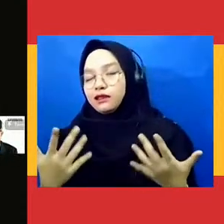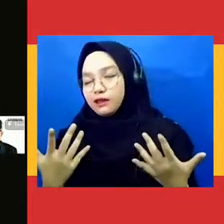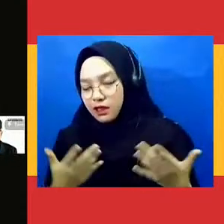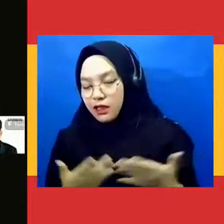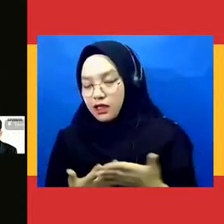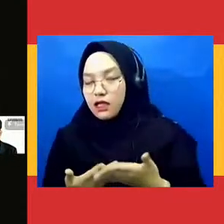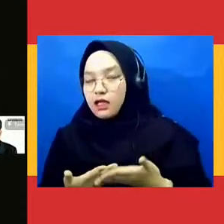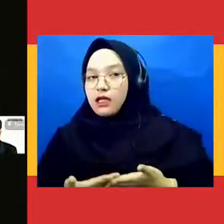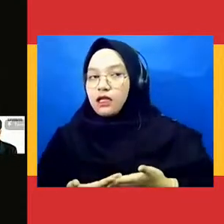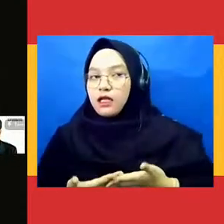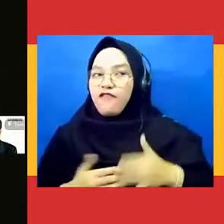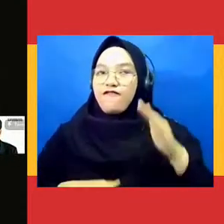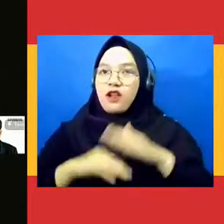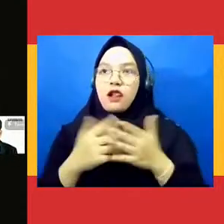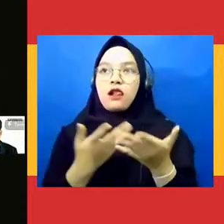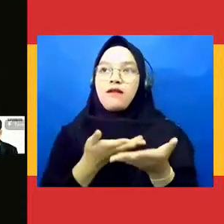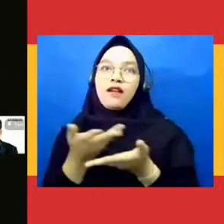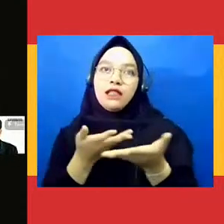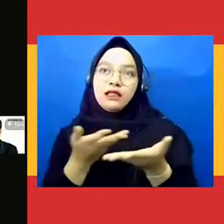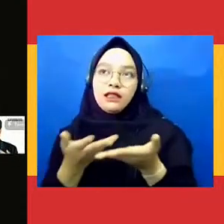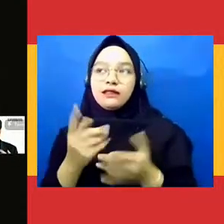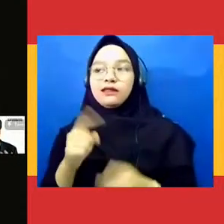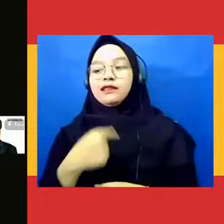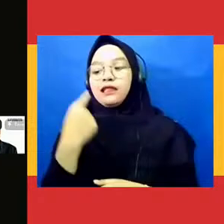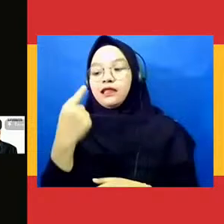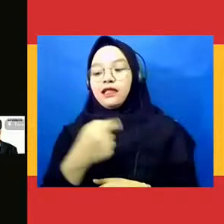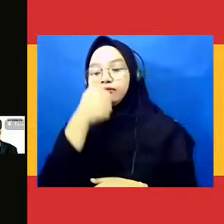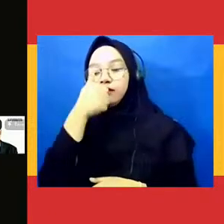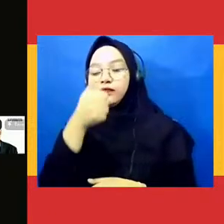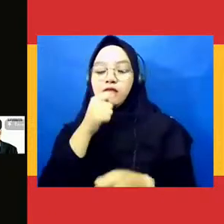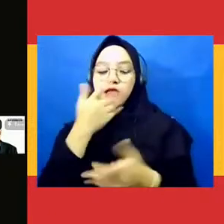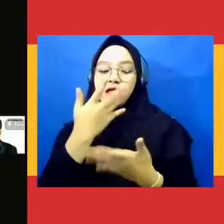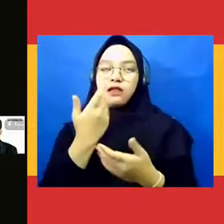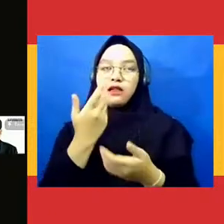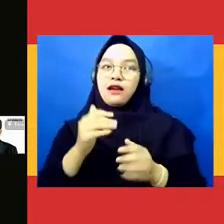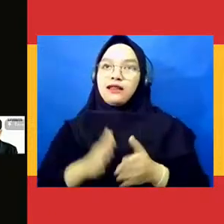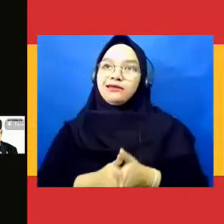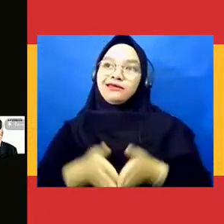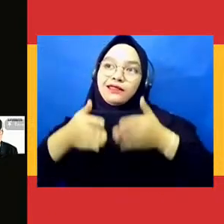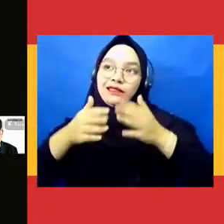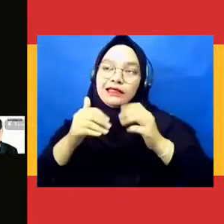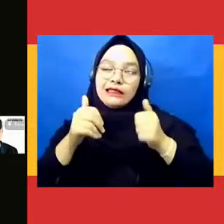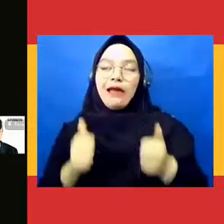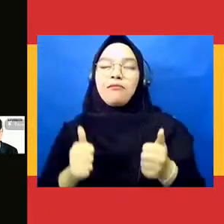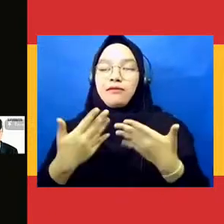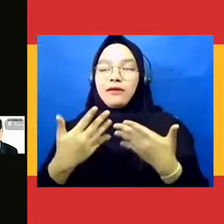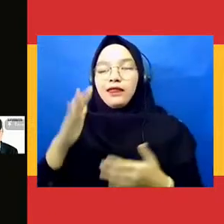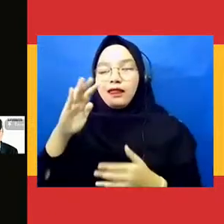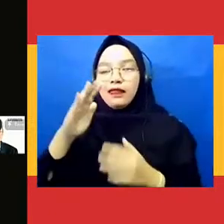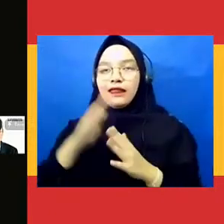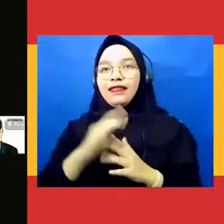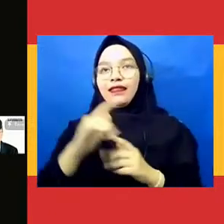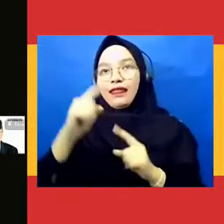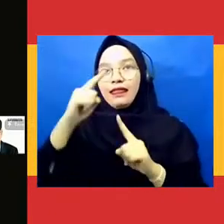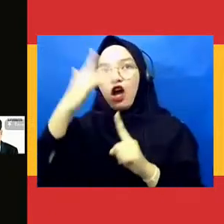theories and then intelligent leadership to the citizen participation and the